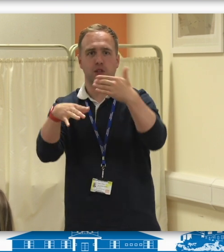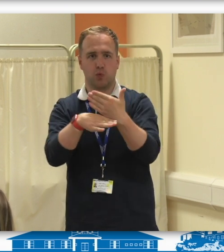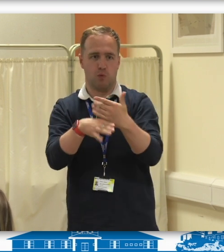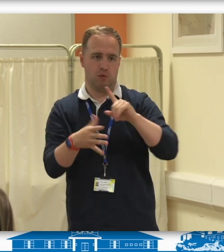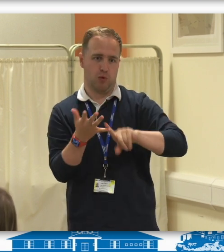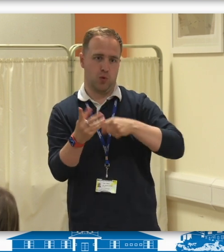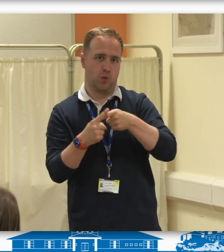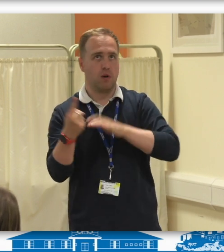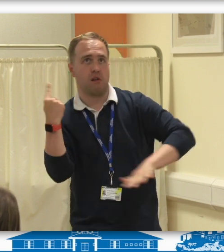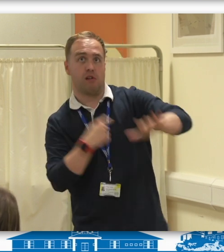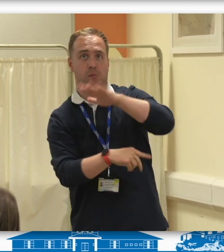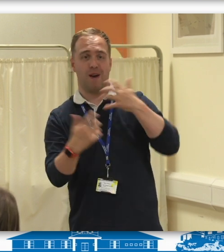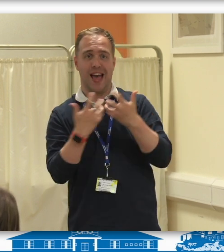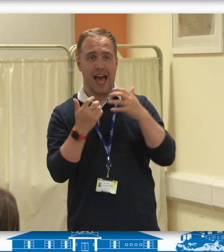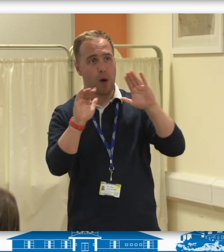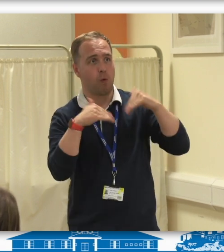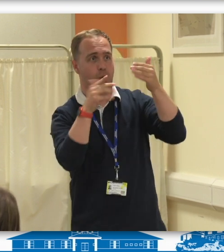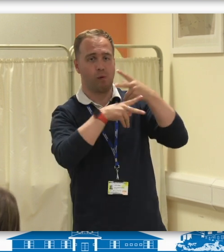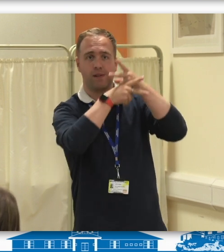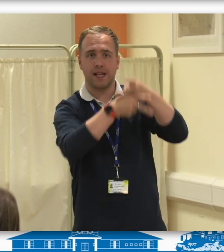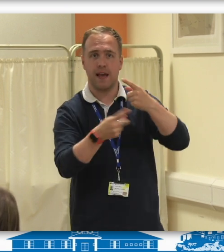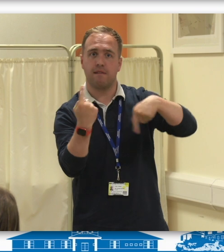deliver high quality care to people living with